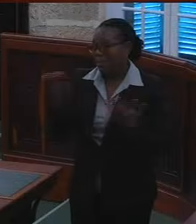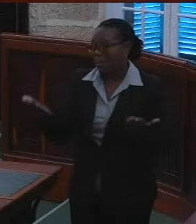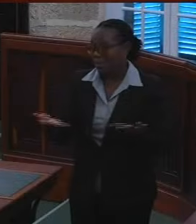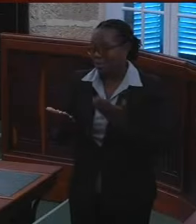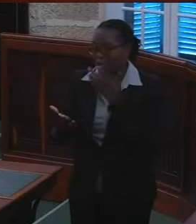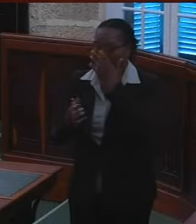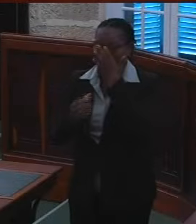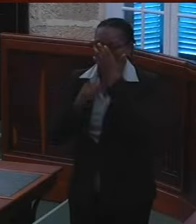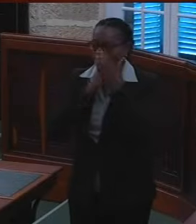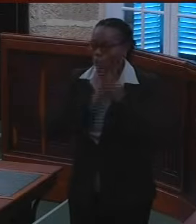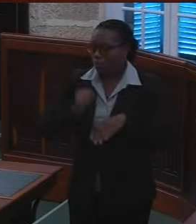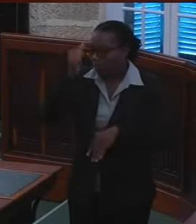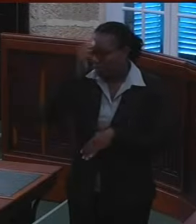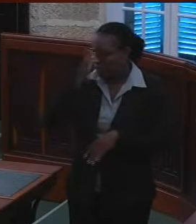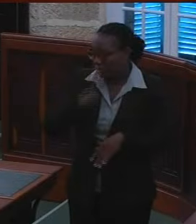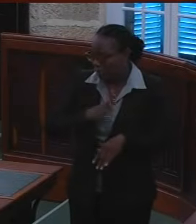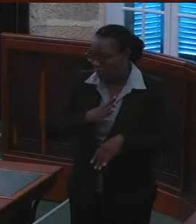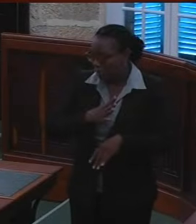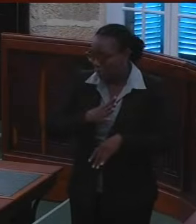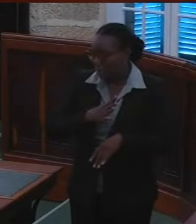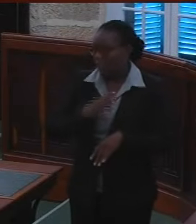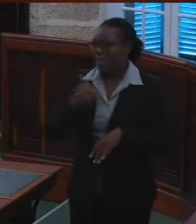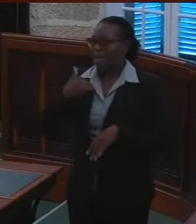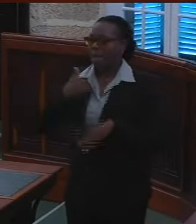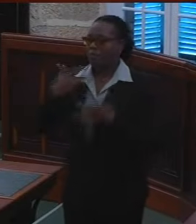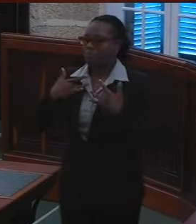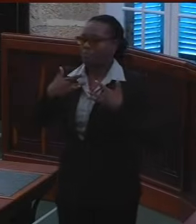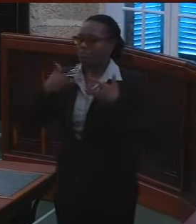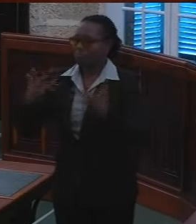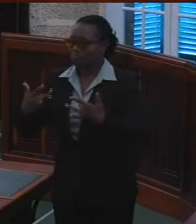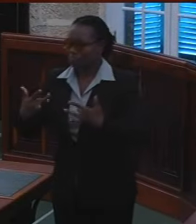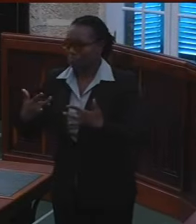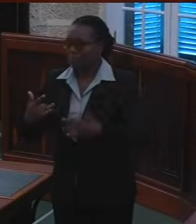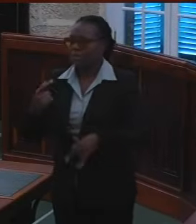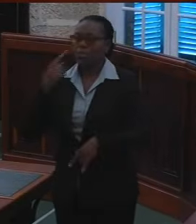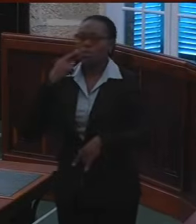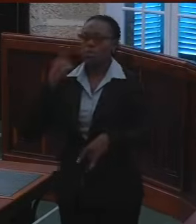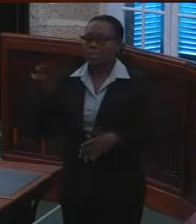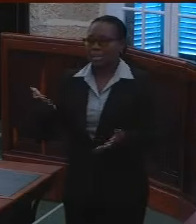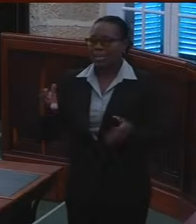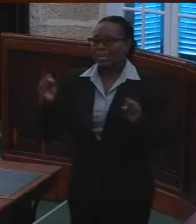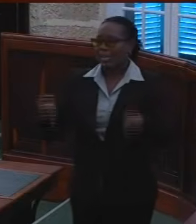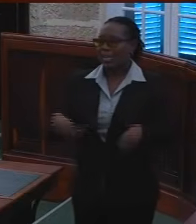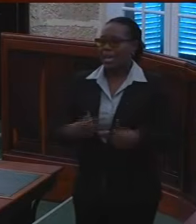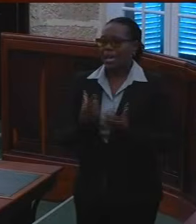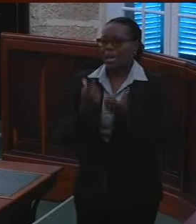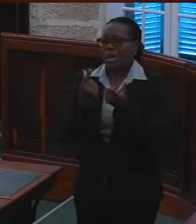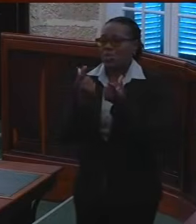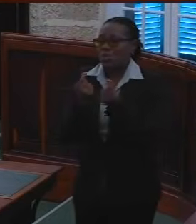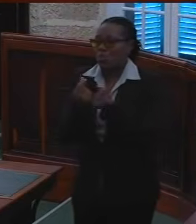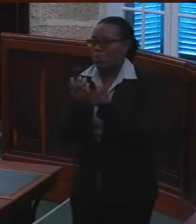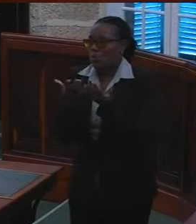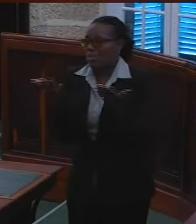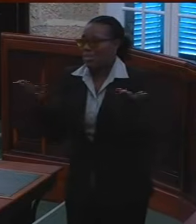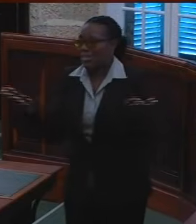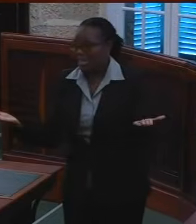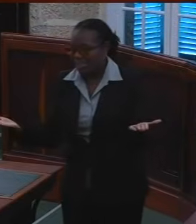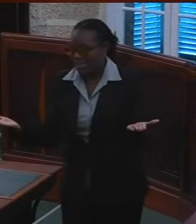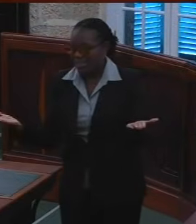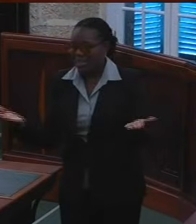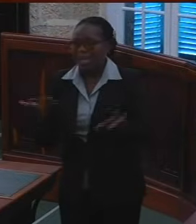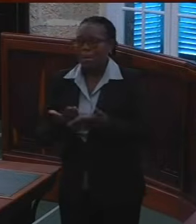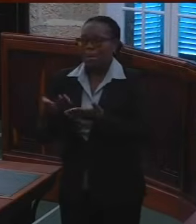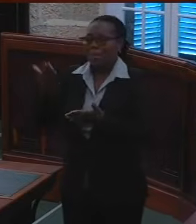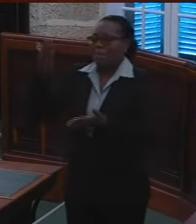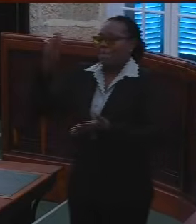Older men in this country have a tendency to believe that they are capable of doing things that they once were